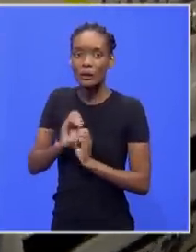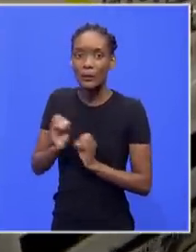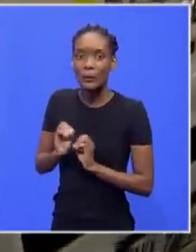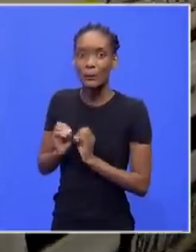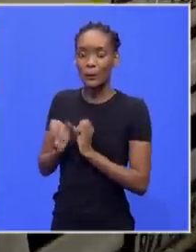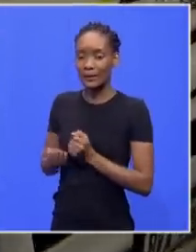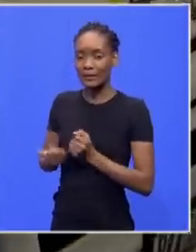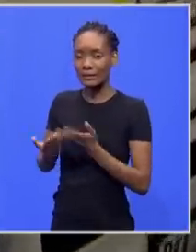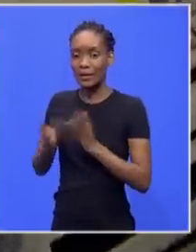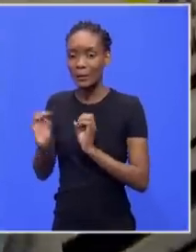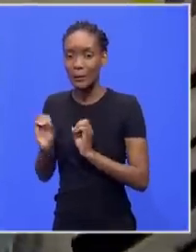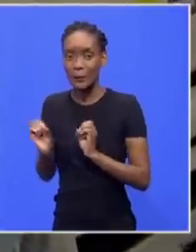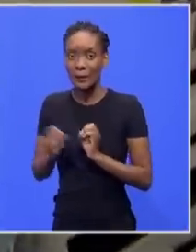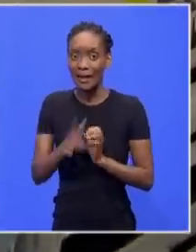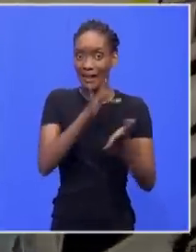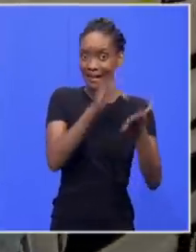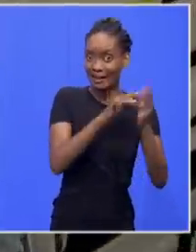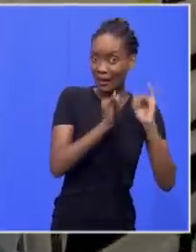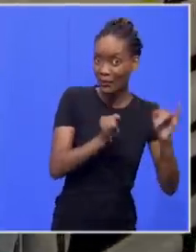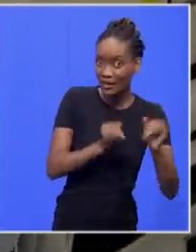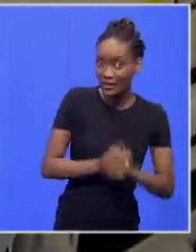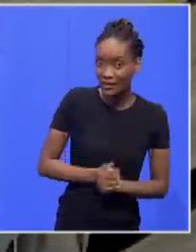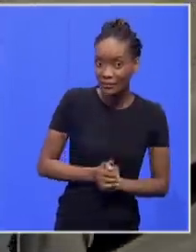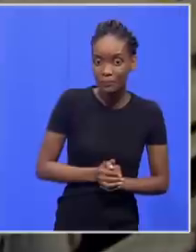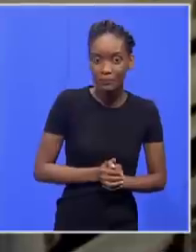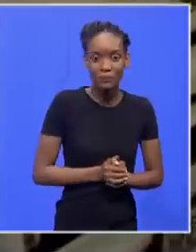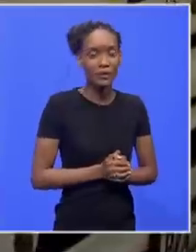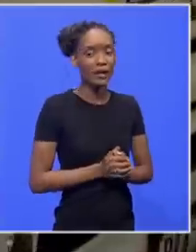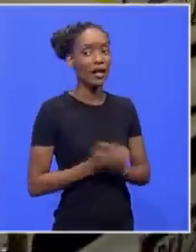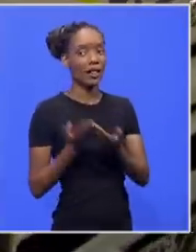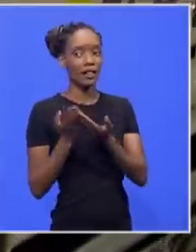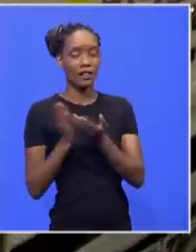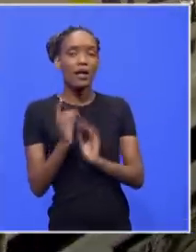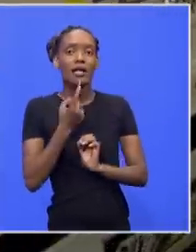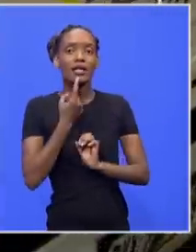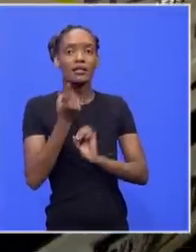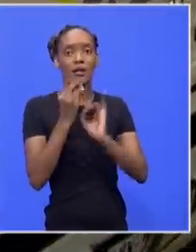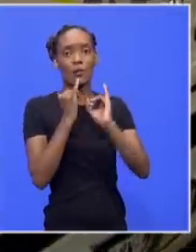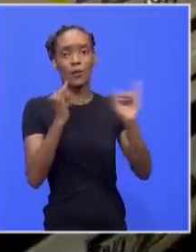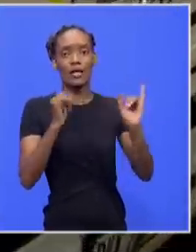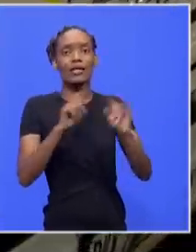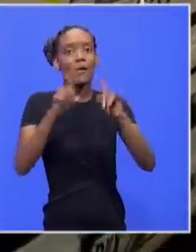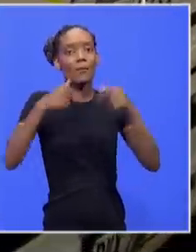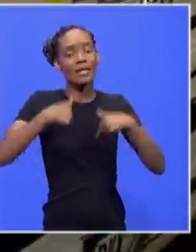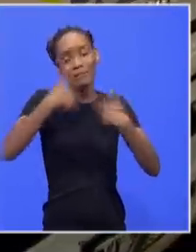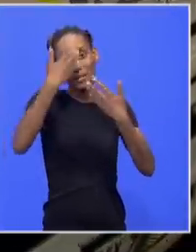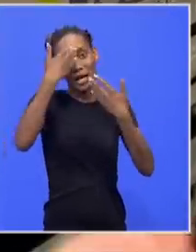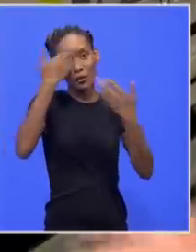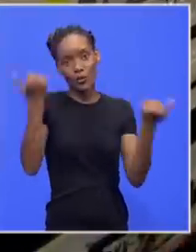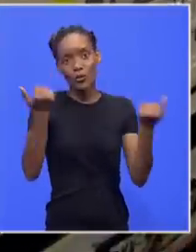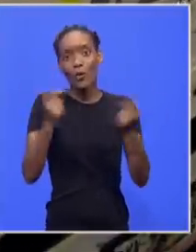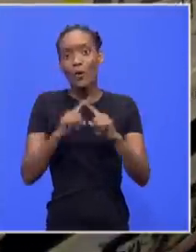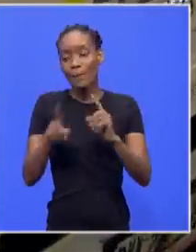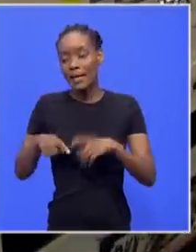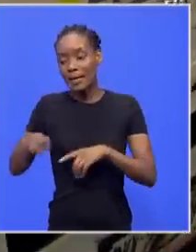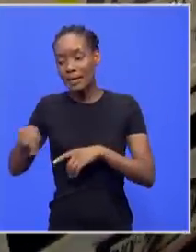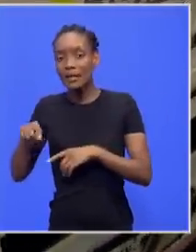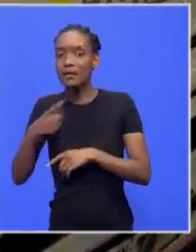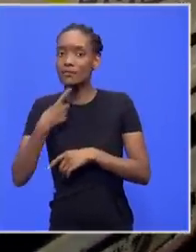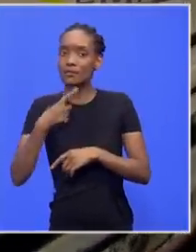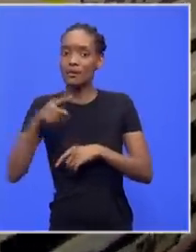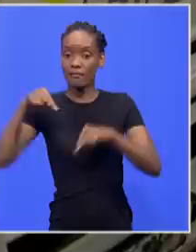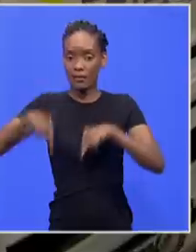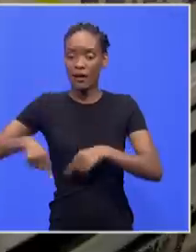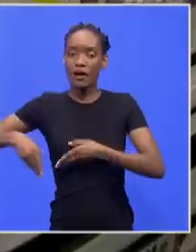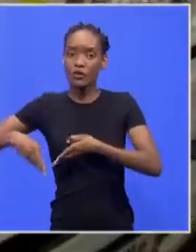Could Lindela be worse than this? Well, according to them, it is. I don't know, but that's according to them, they're better off here than